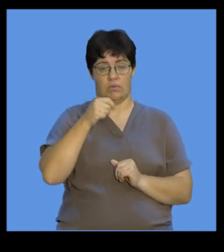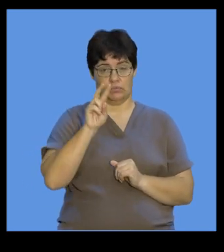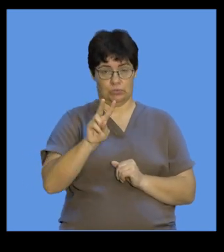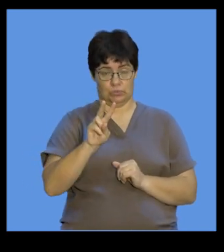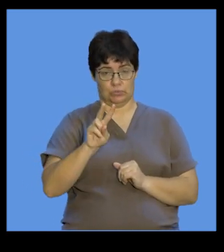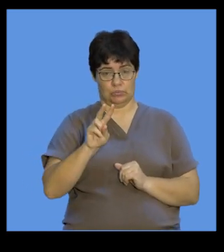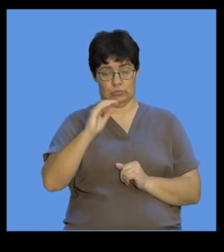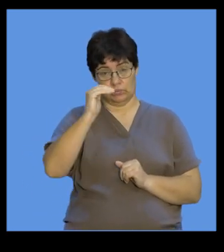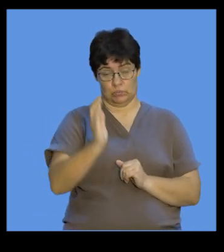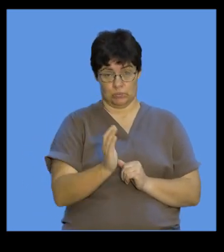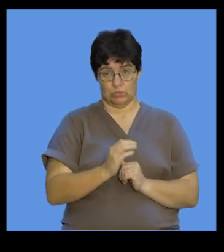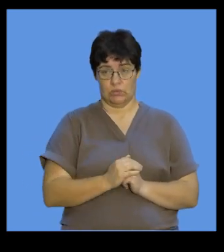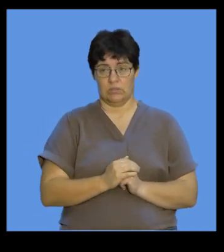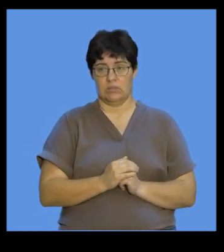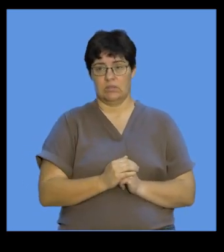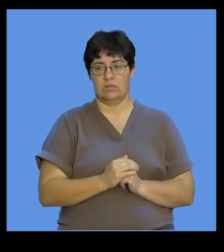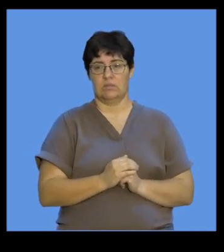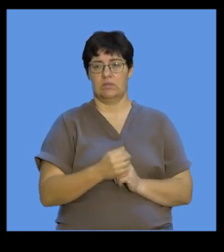0.2, which gives me